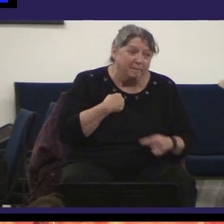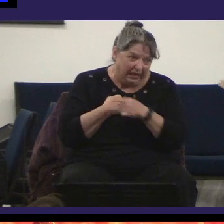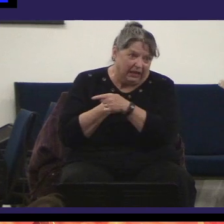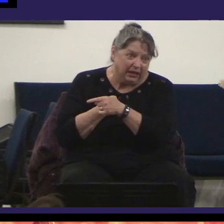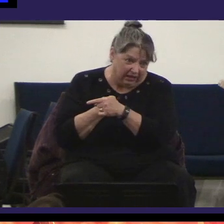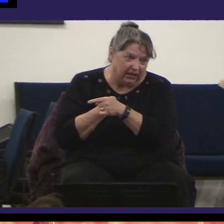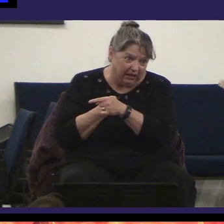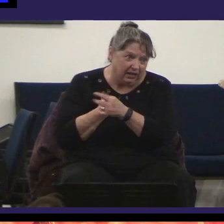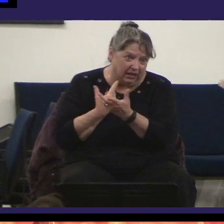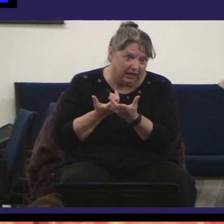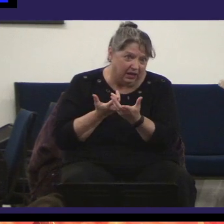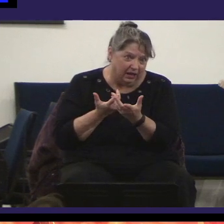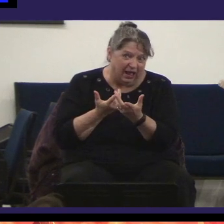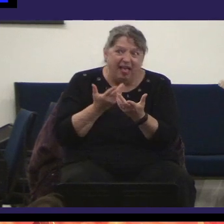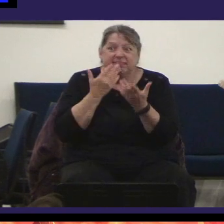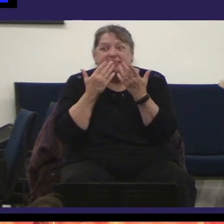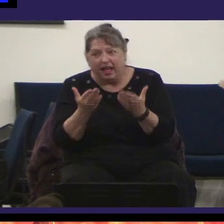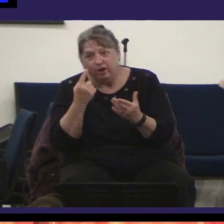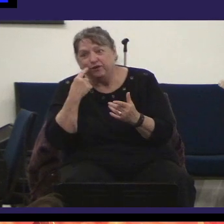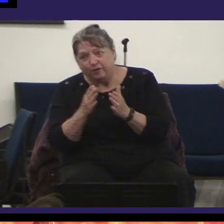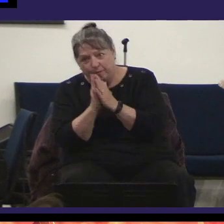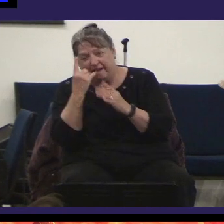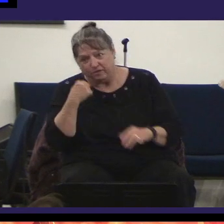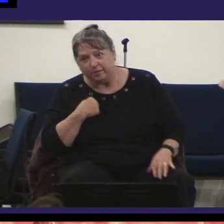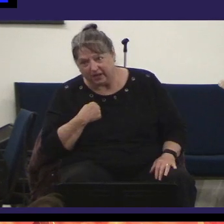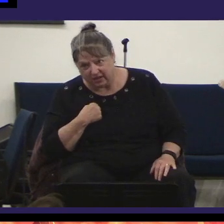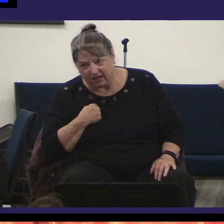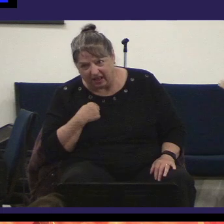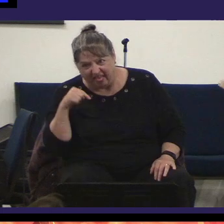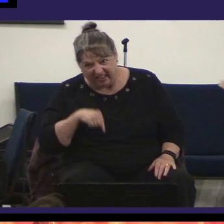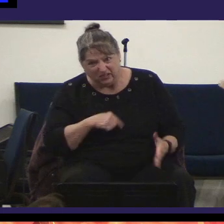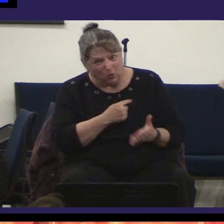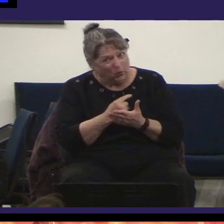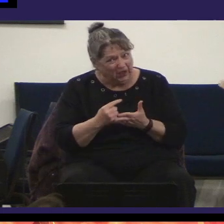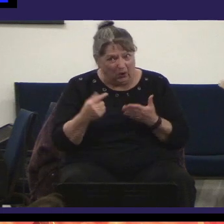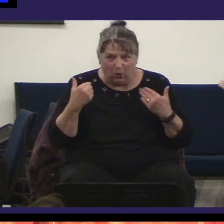So thank you, those of you who prayed for me this week.